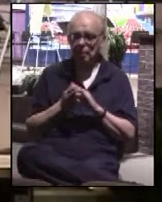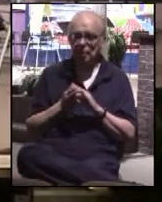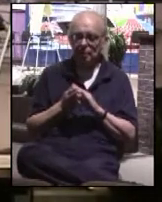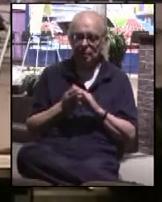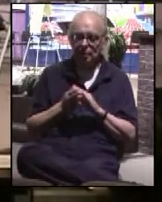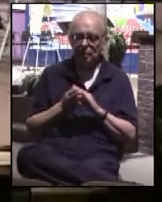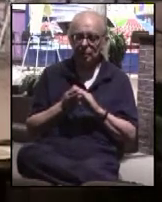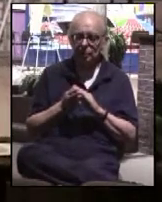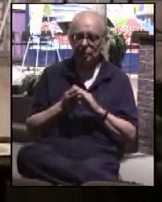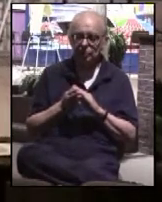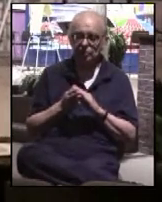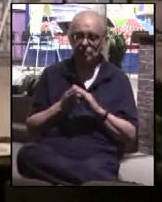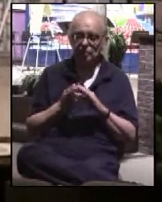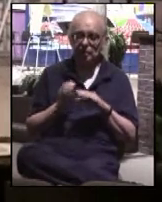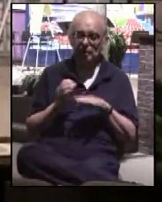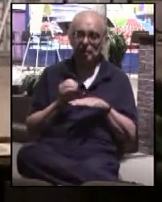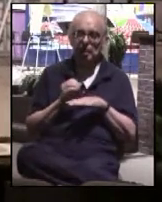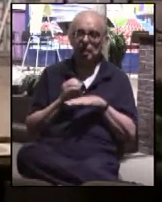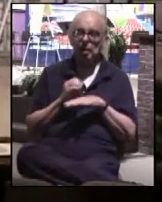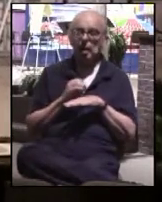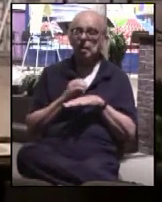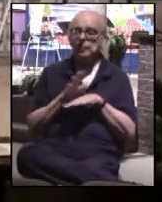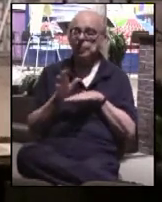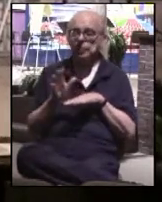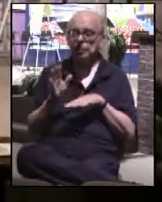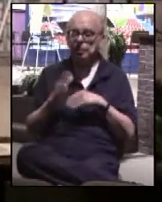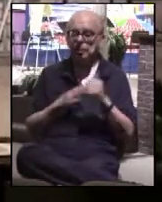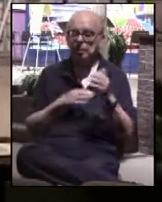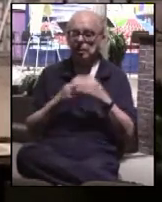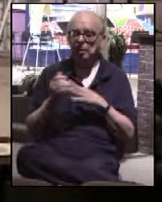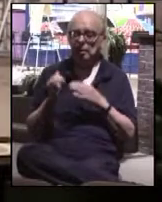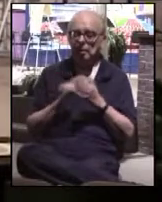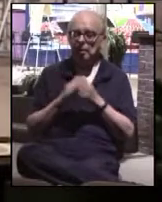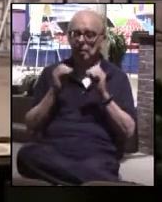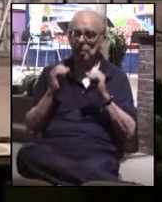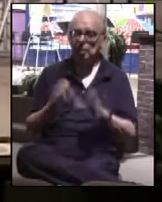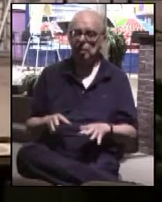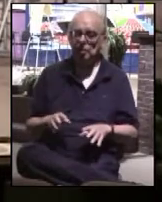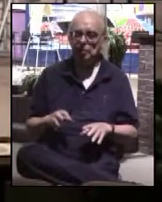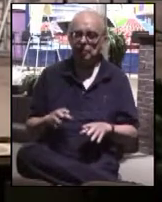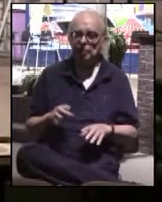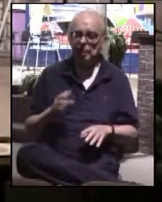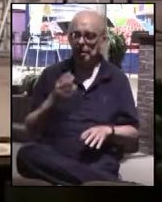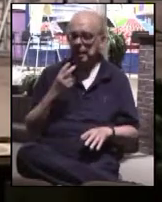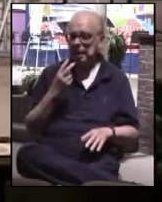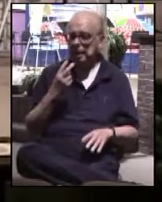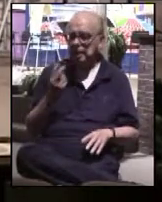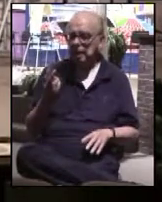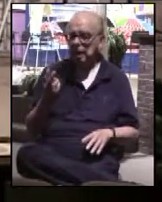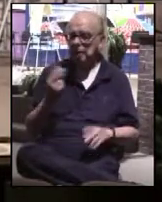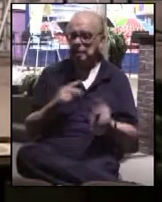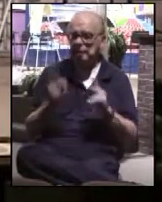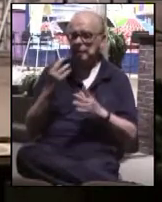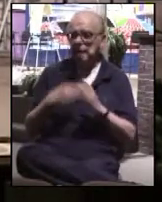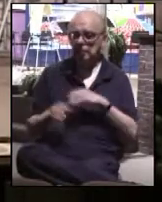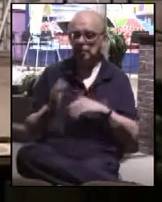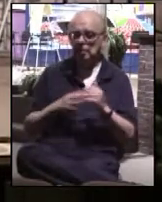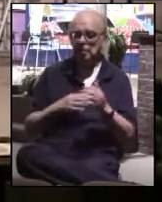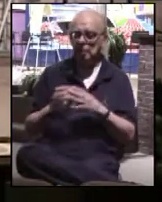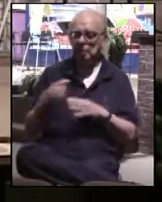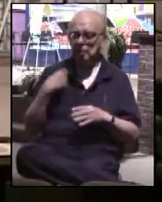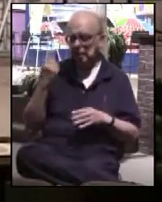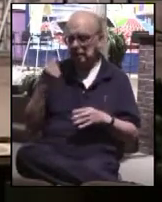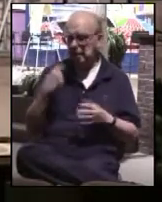infatuated with the building that we lose sight of the people outside the building if we're so